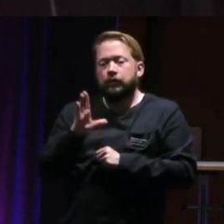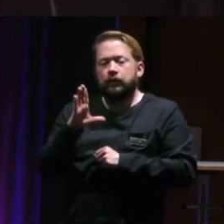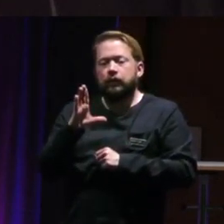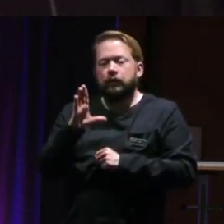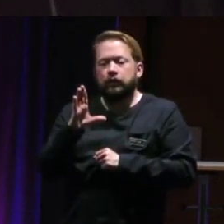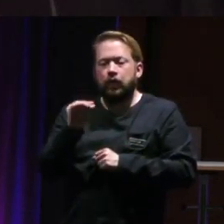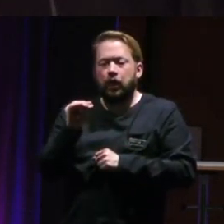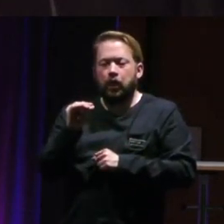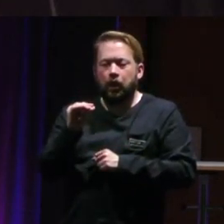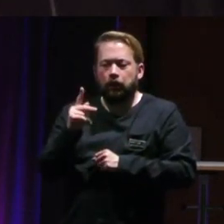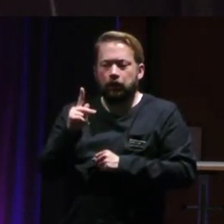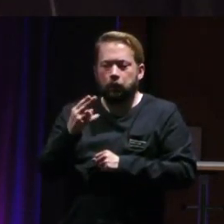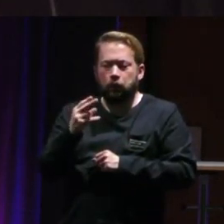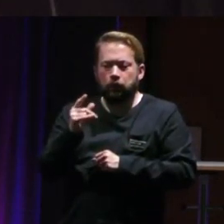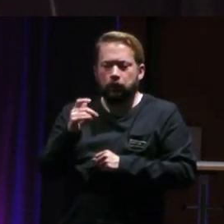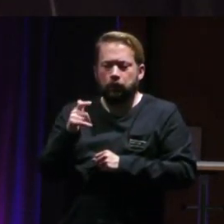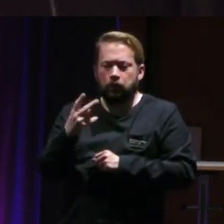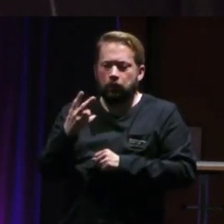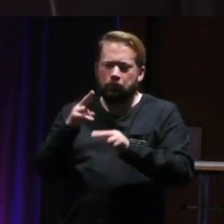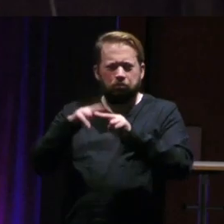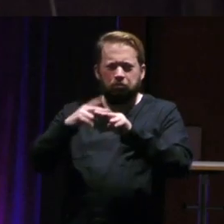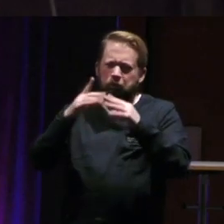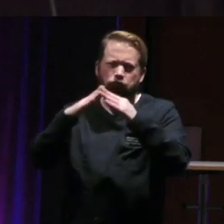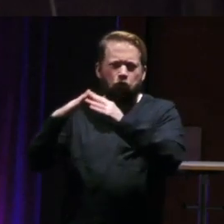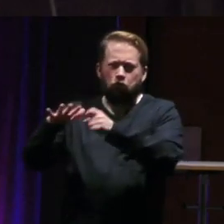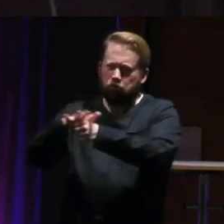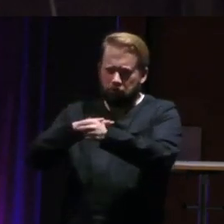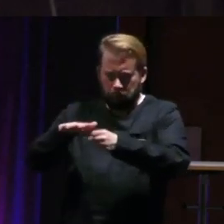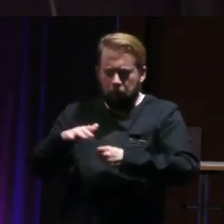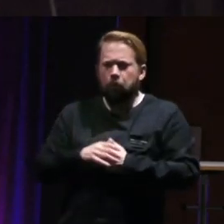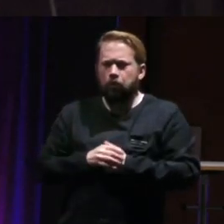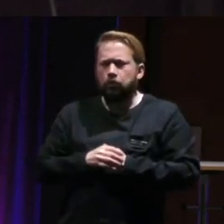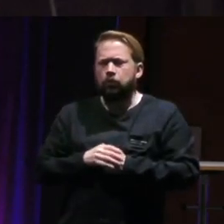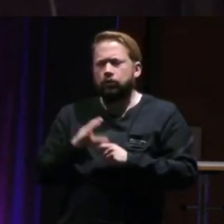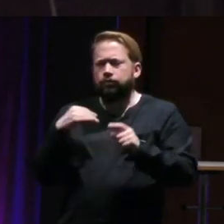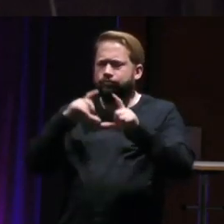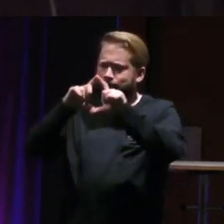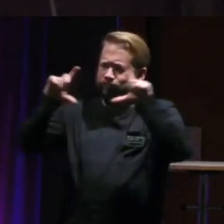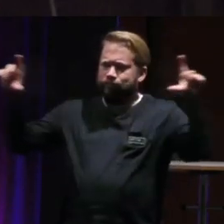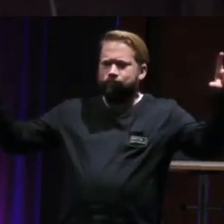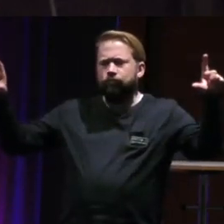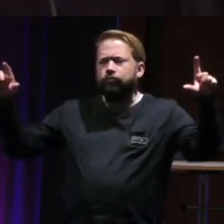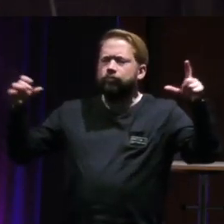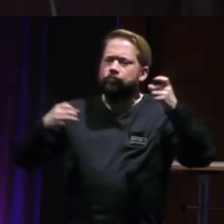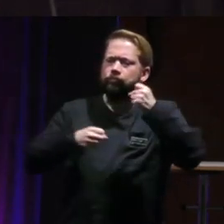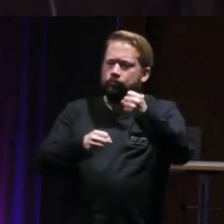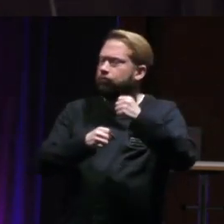penal colony. We made a big banner, Free Sentsov.